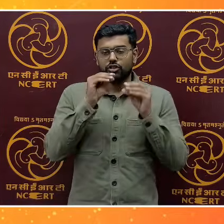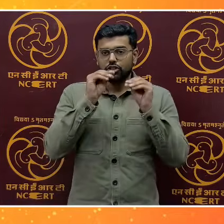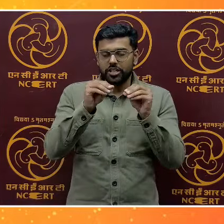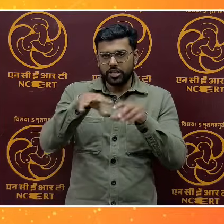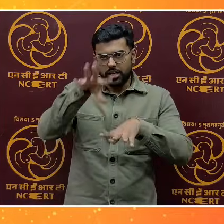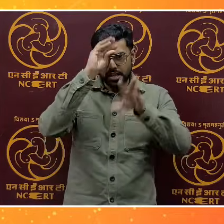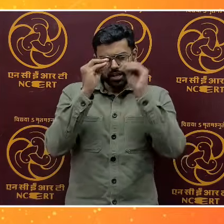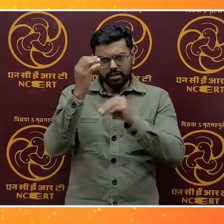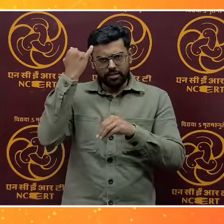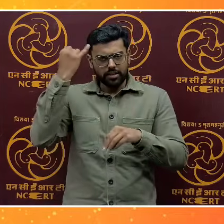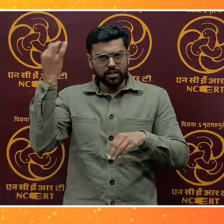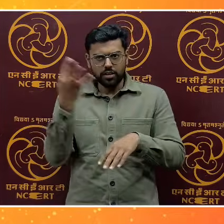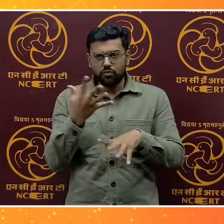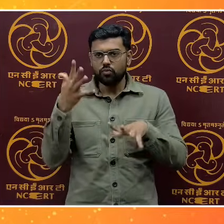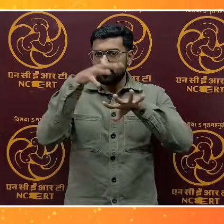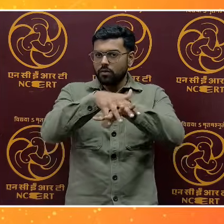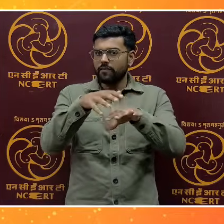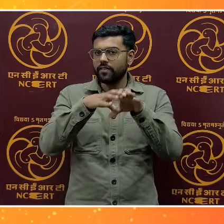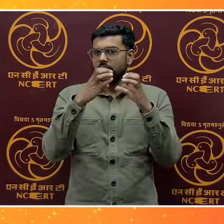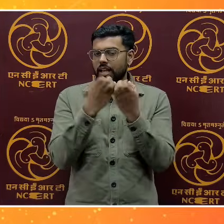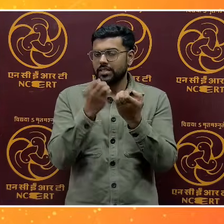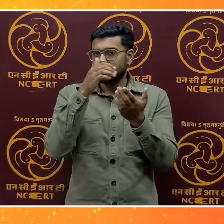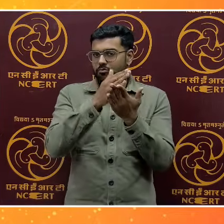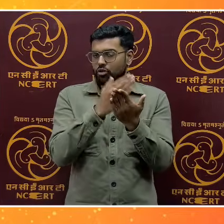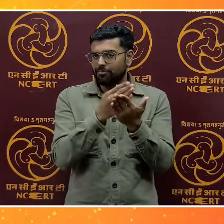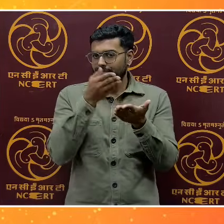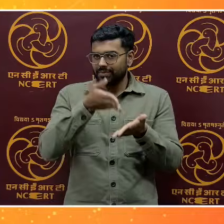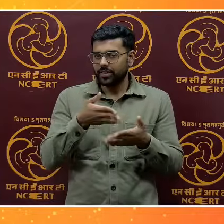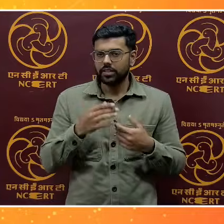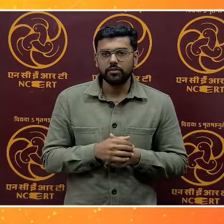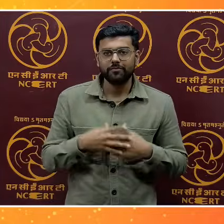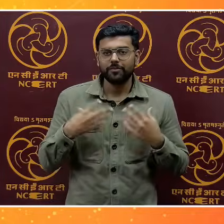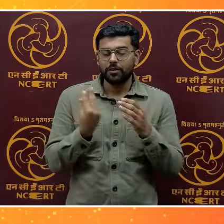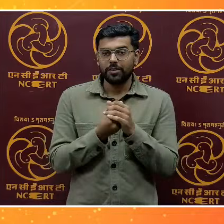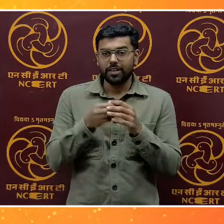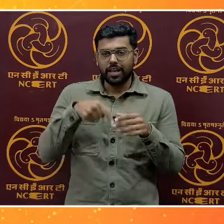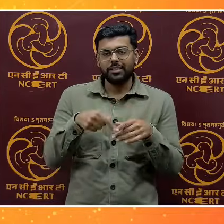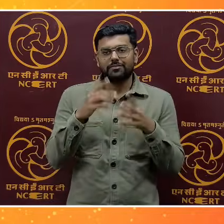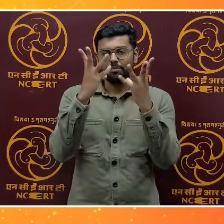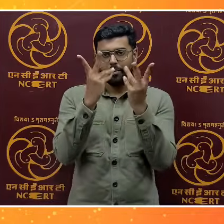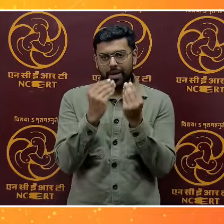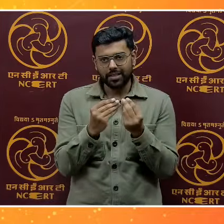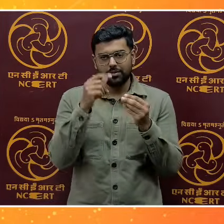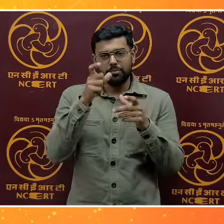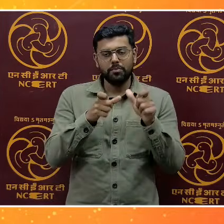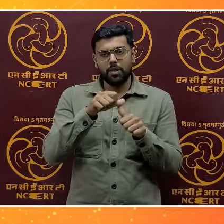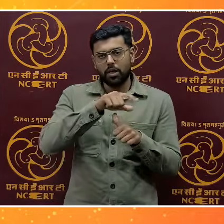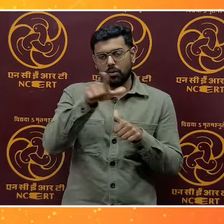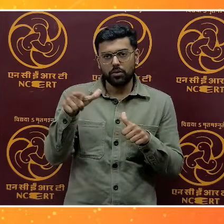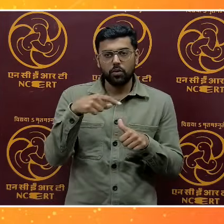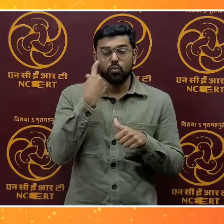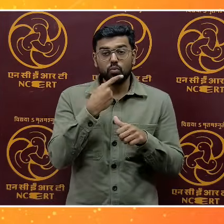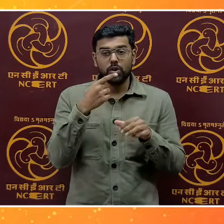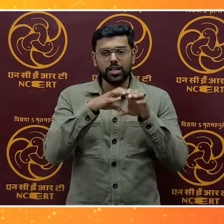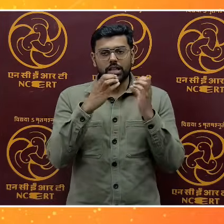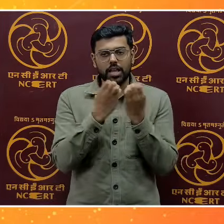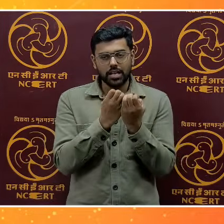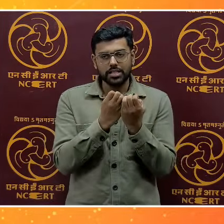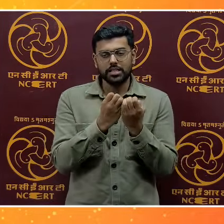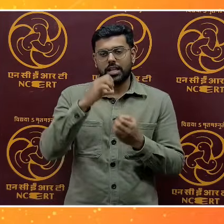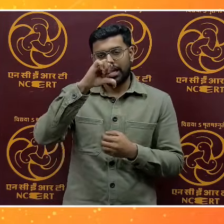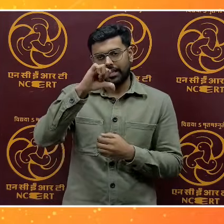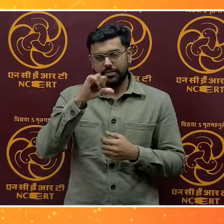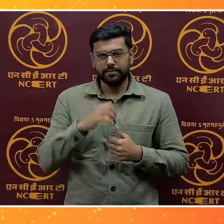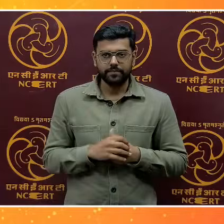Learning Interventions for Inclusive Classroom series, where we have a maths class for all of you, for all the students studying in